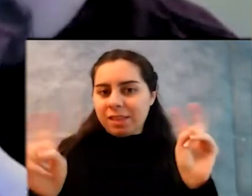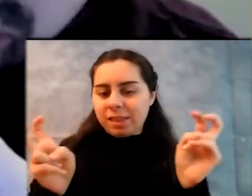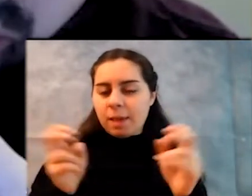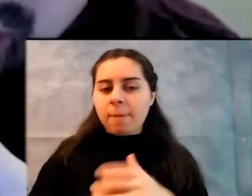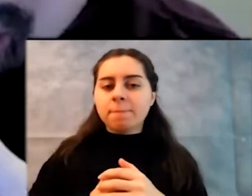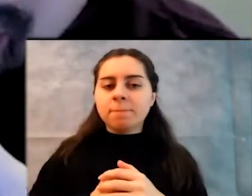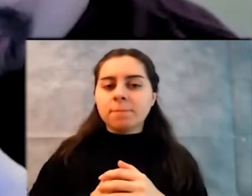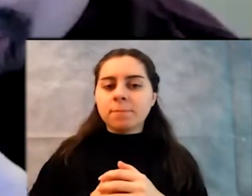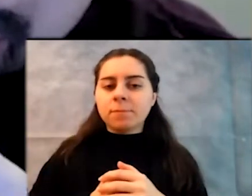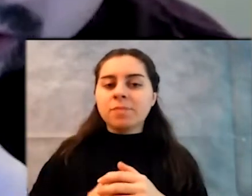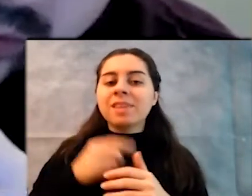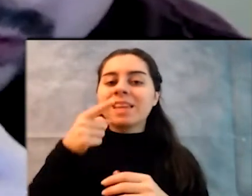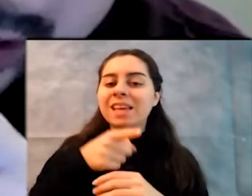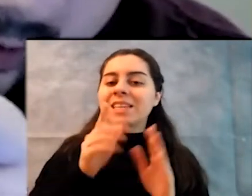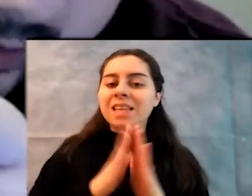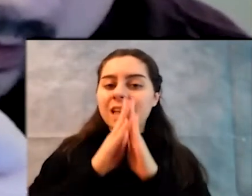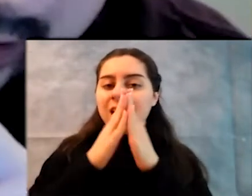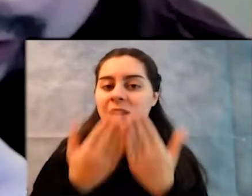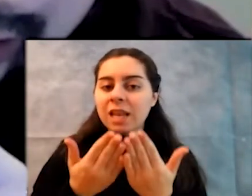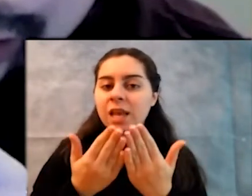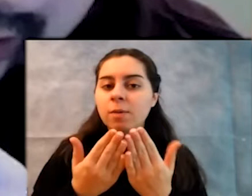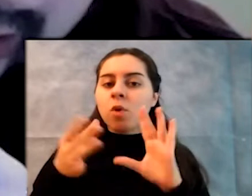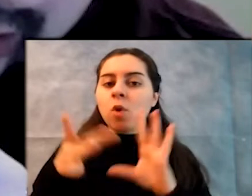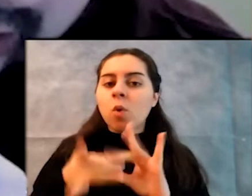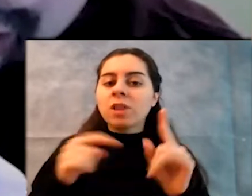tensions between working class intellectuals and the state.